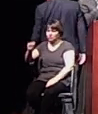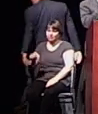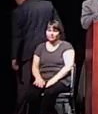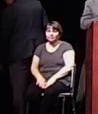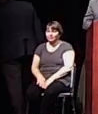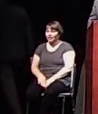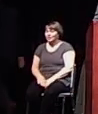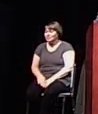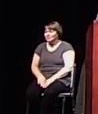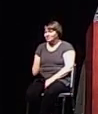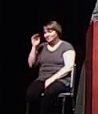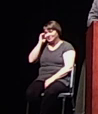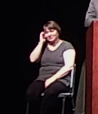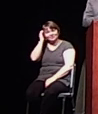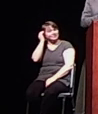Thanks, Mike.